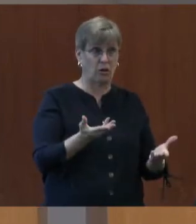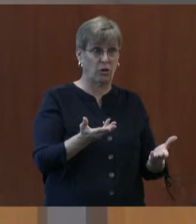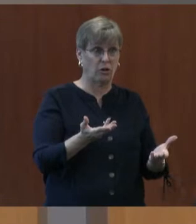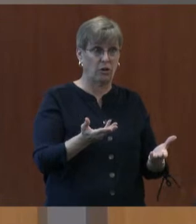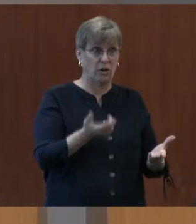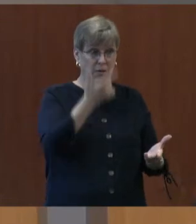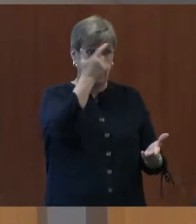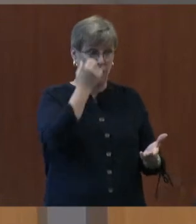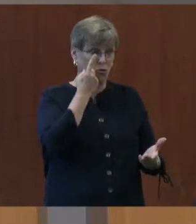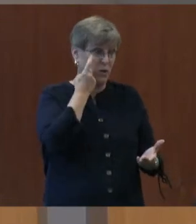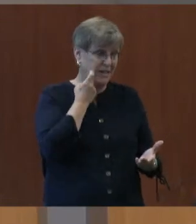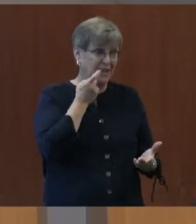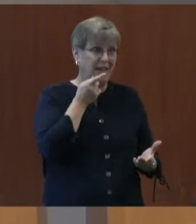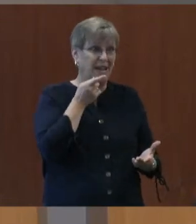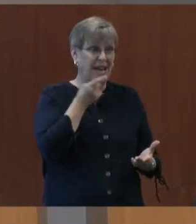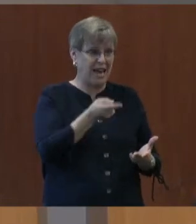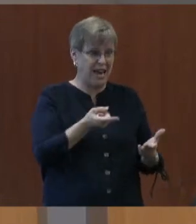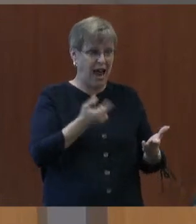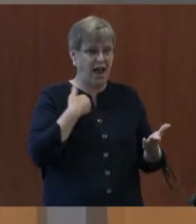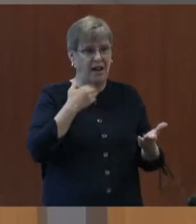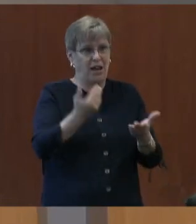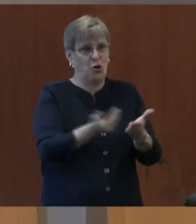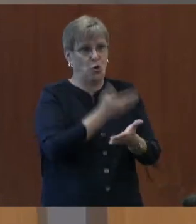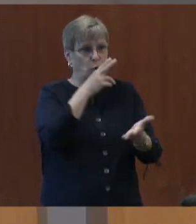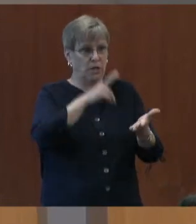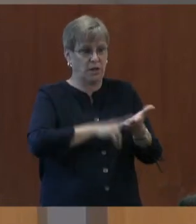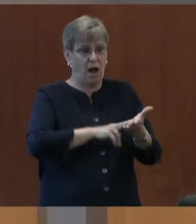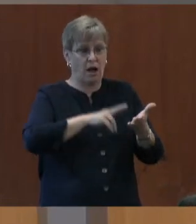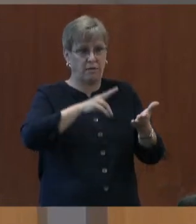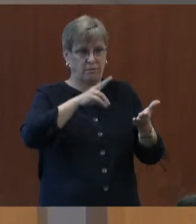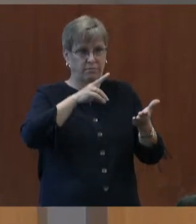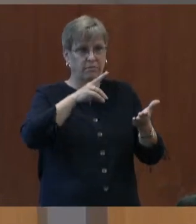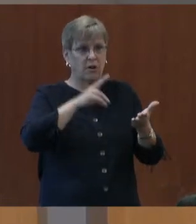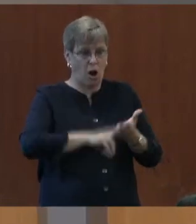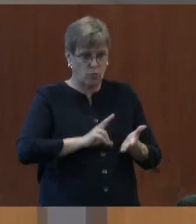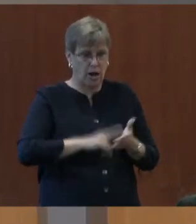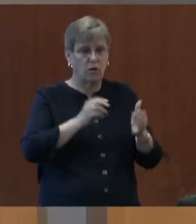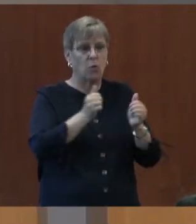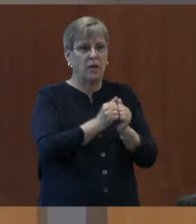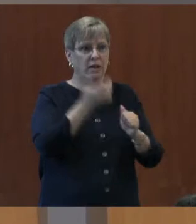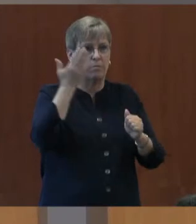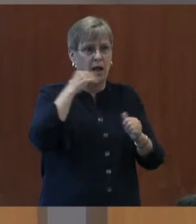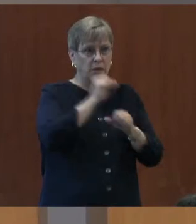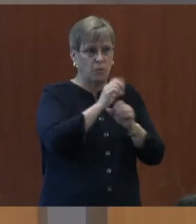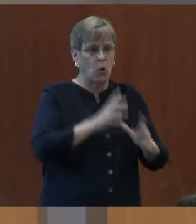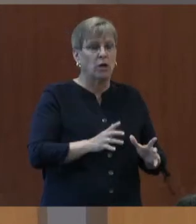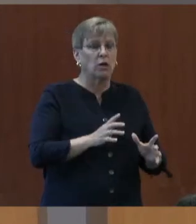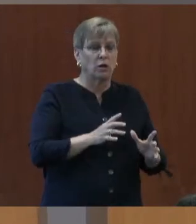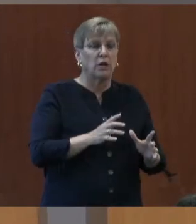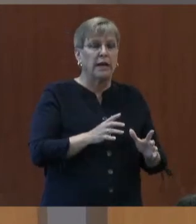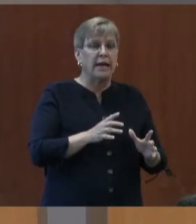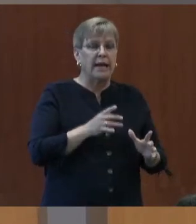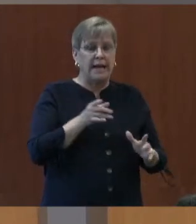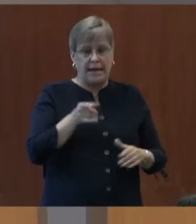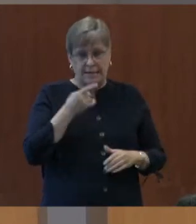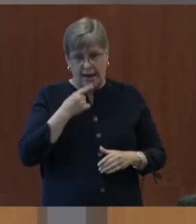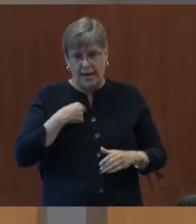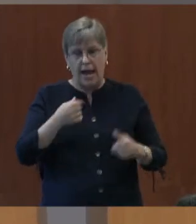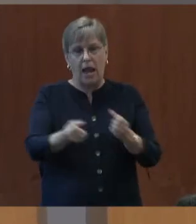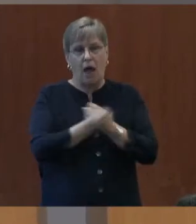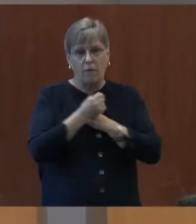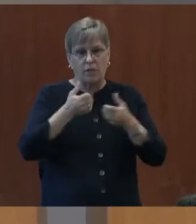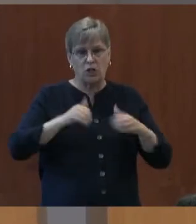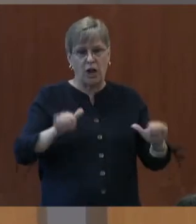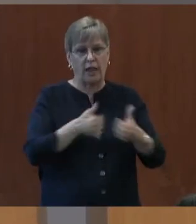had a recently new signed contract with his previous employer, he proceeded to explain that he loved the challenge and Washington County gave him